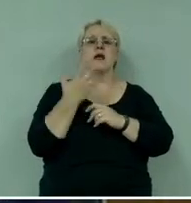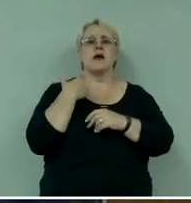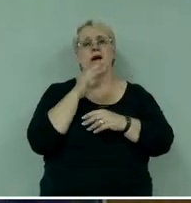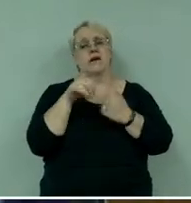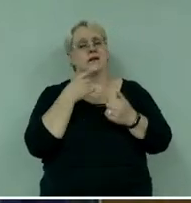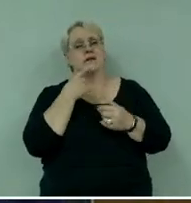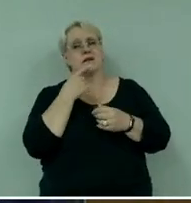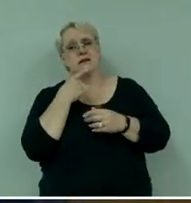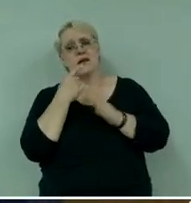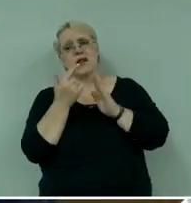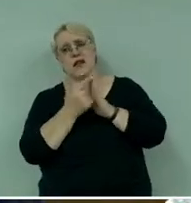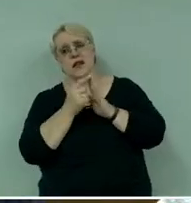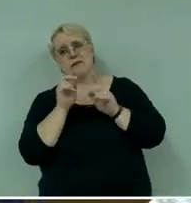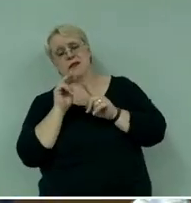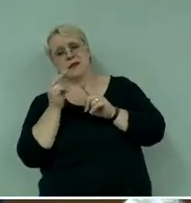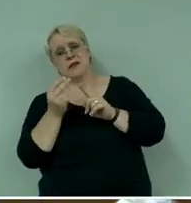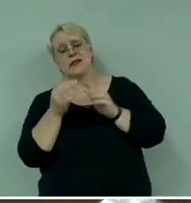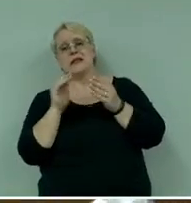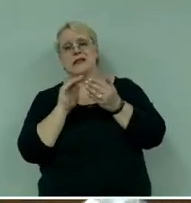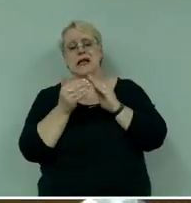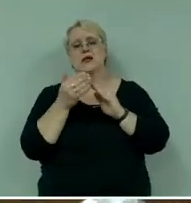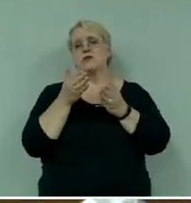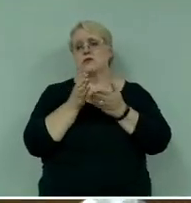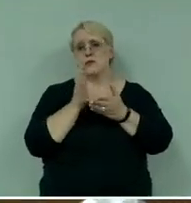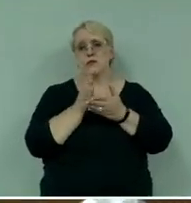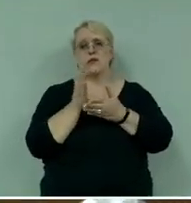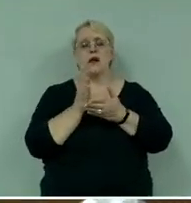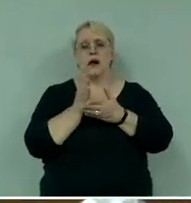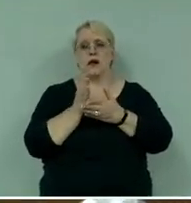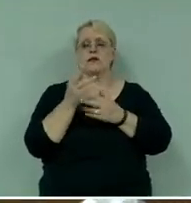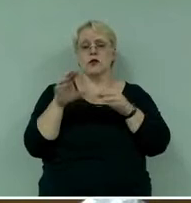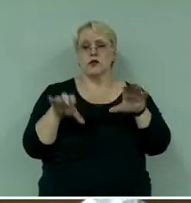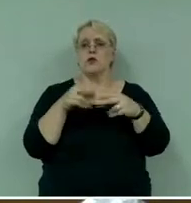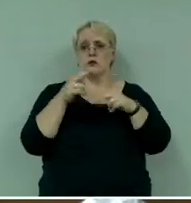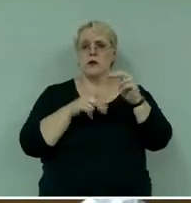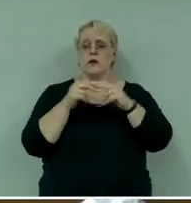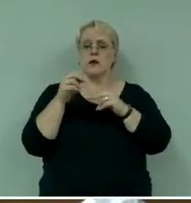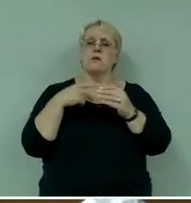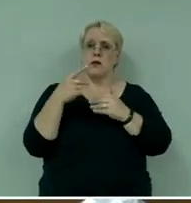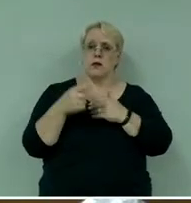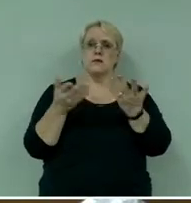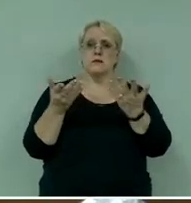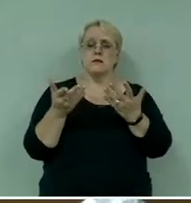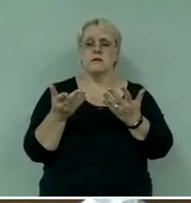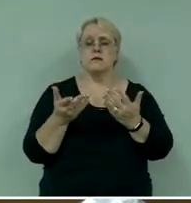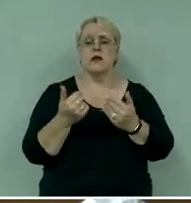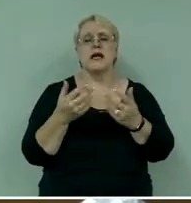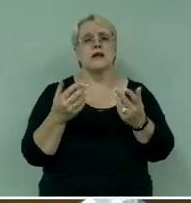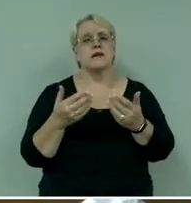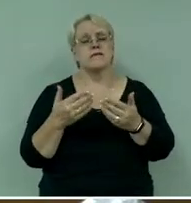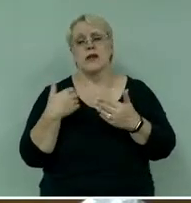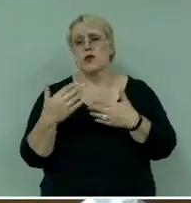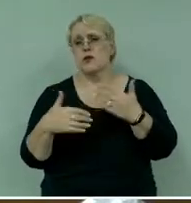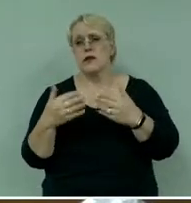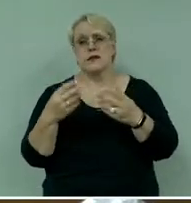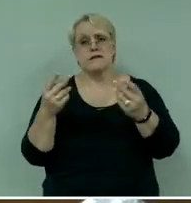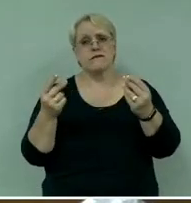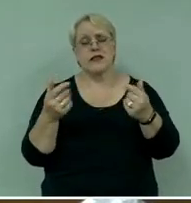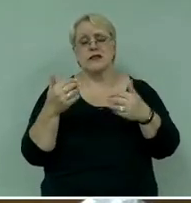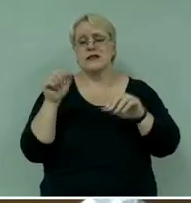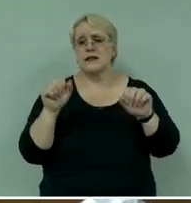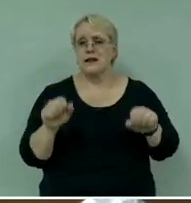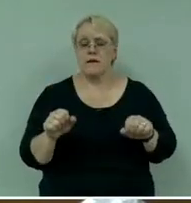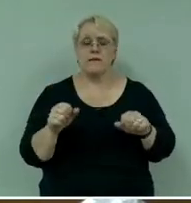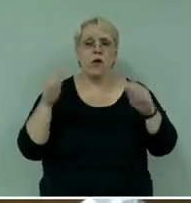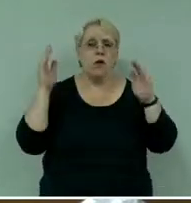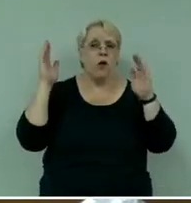say, from a legal perspective, obviously the city has the right to perform their construction projects, and they do it in a manner as quickly as possible, and